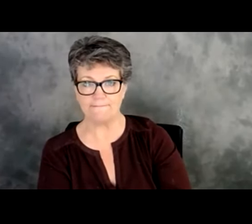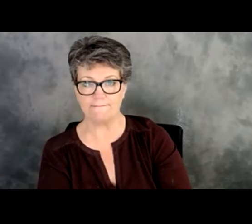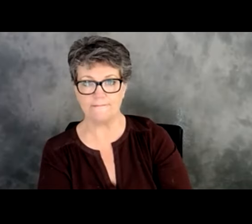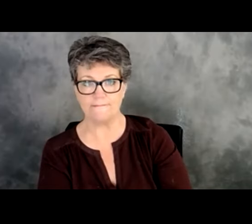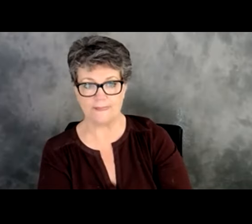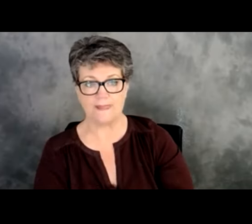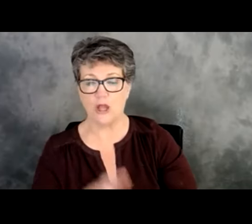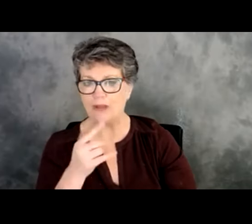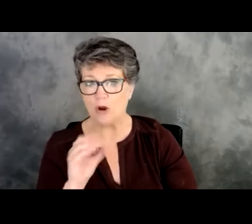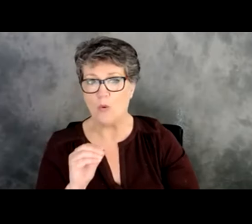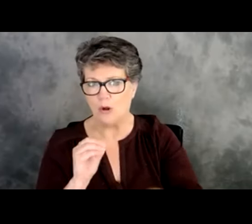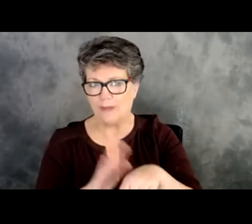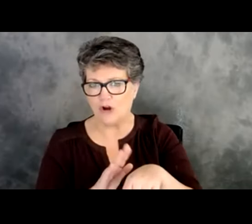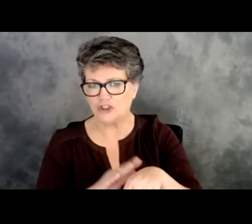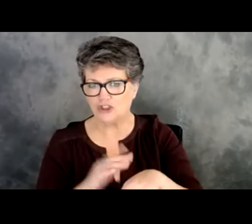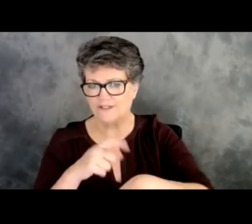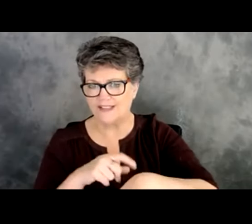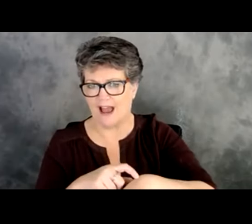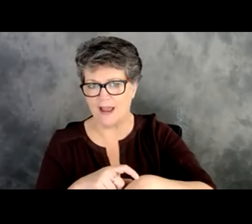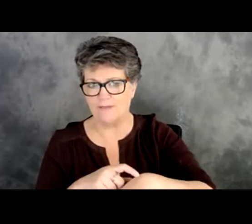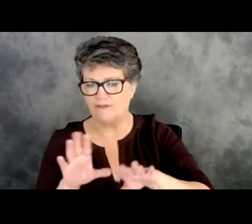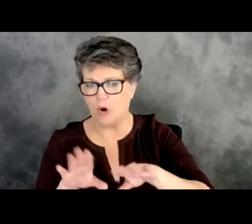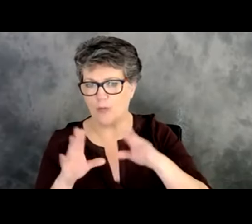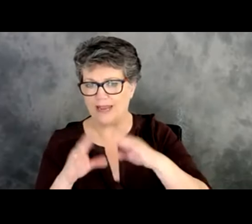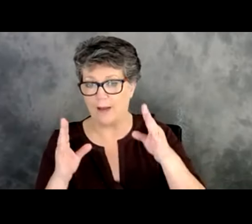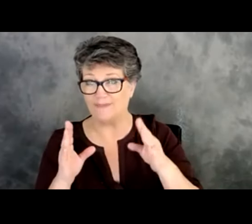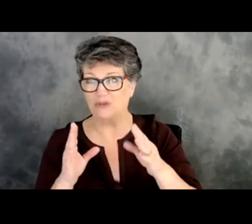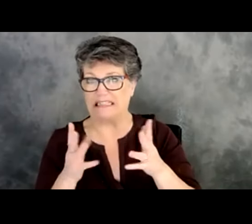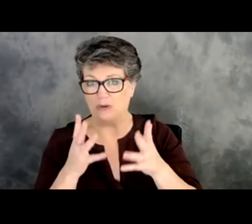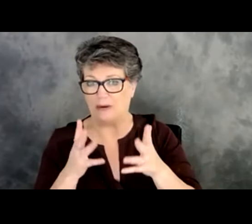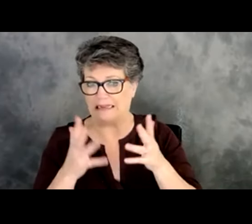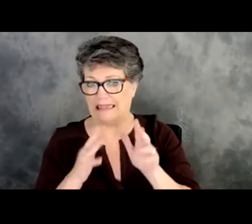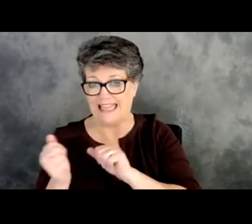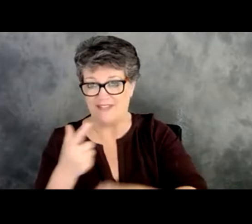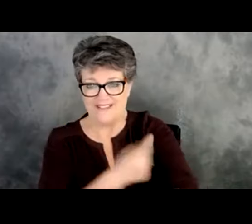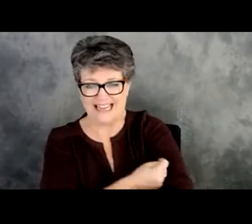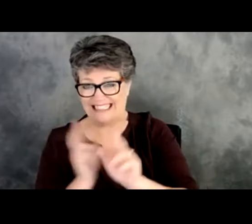Right. Rigo, I want to be cautious of the time for opening up, although I hate to leave the vaccine issue.